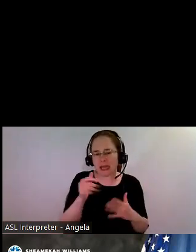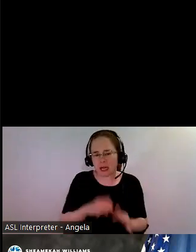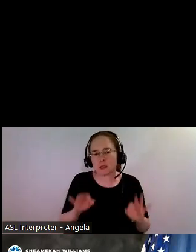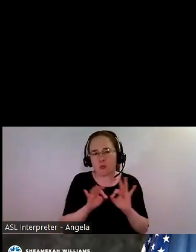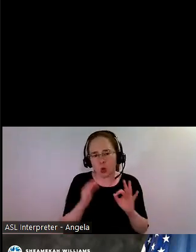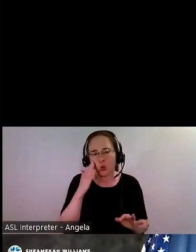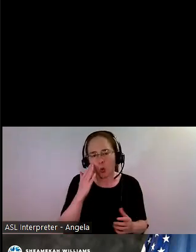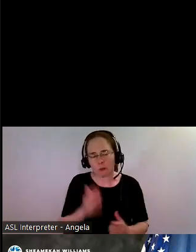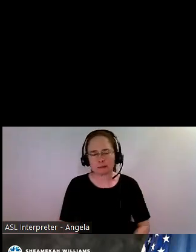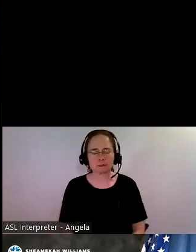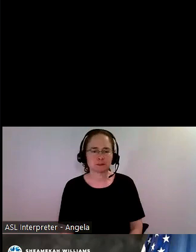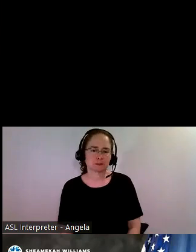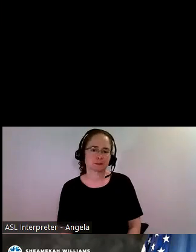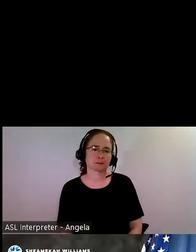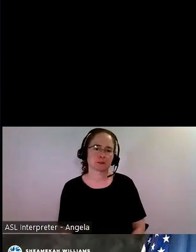slide, please.